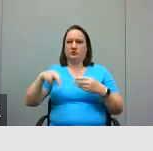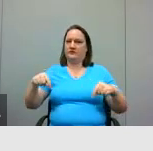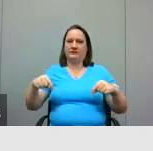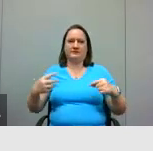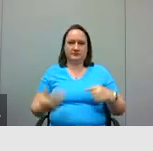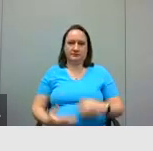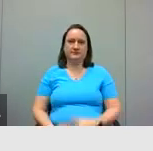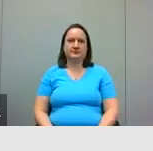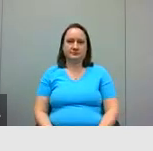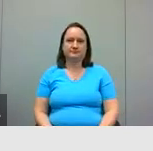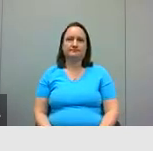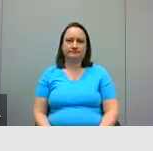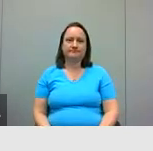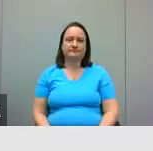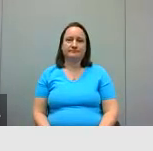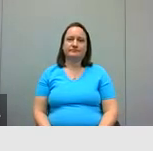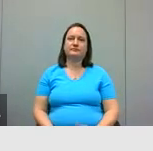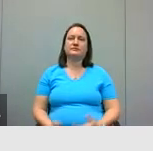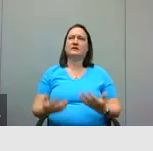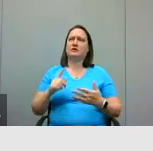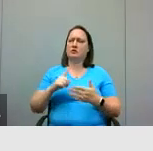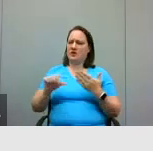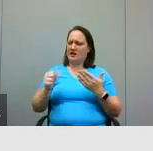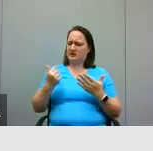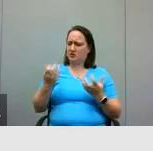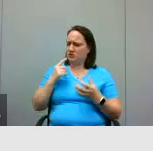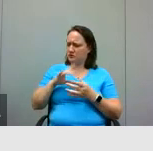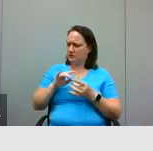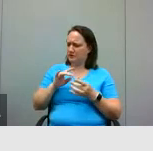What else did I want to talk to you about?